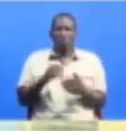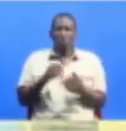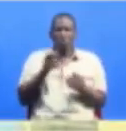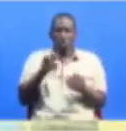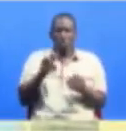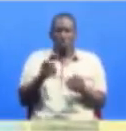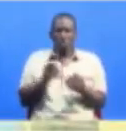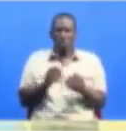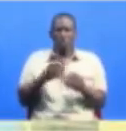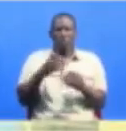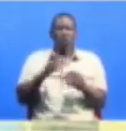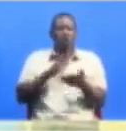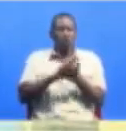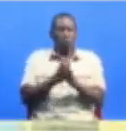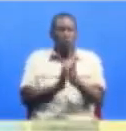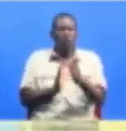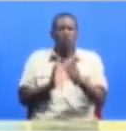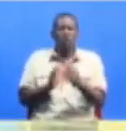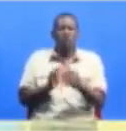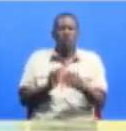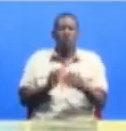the law.